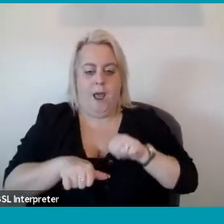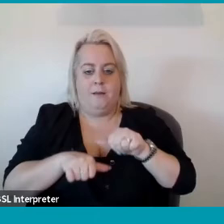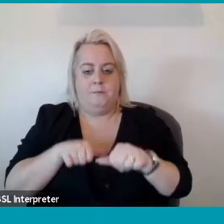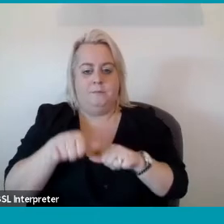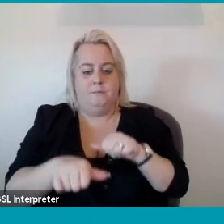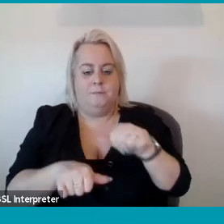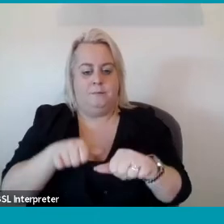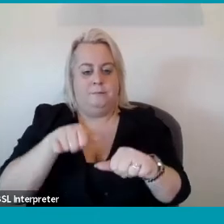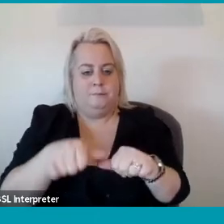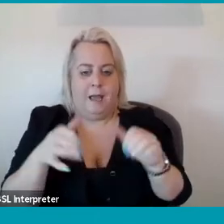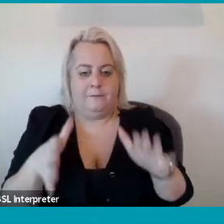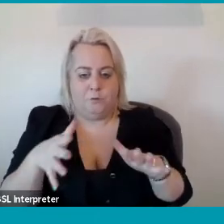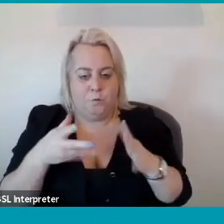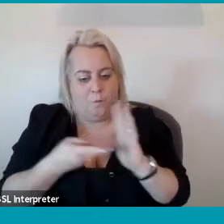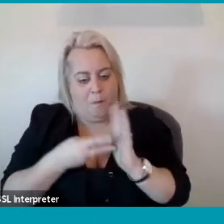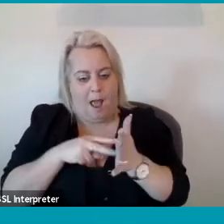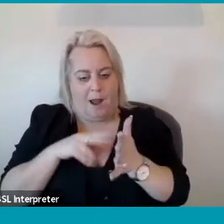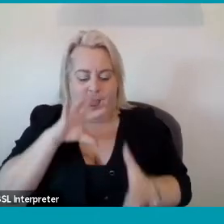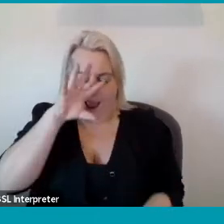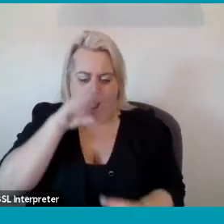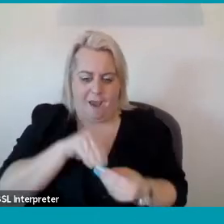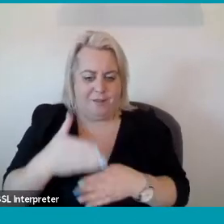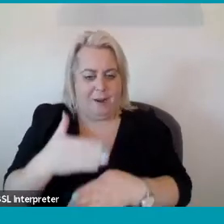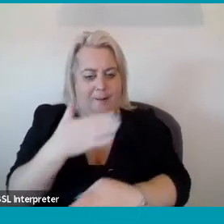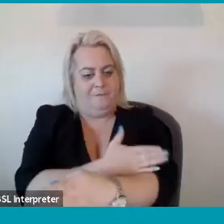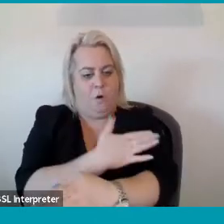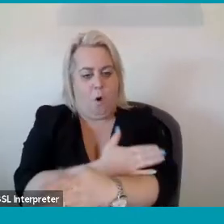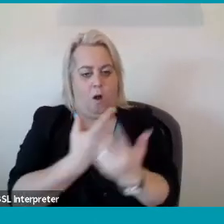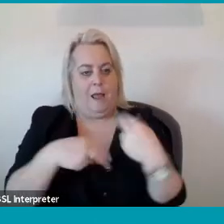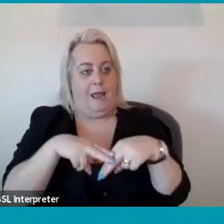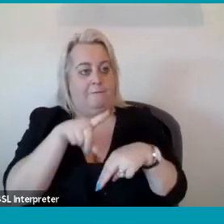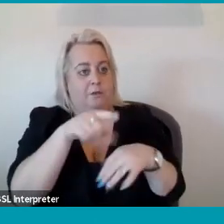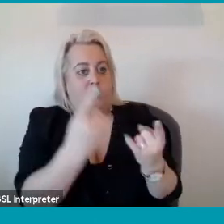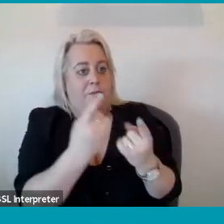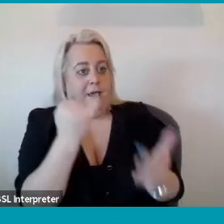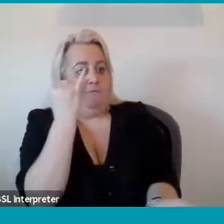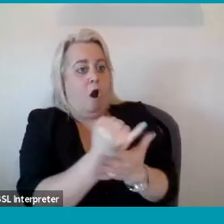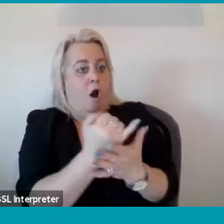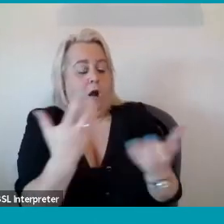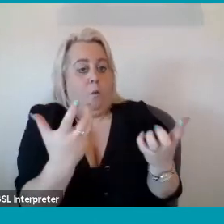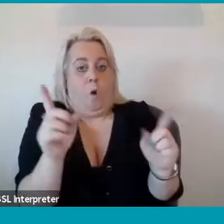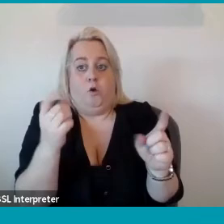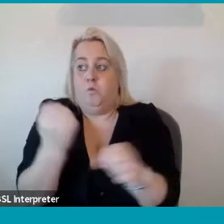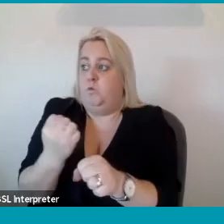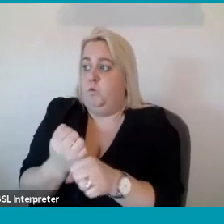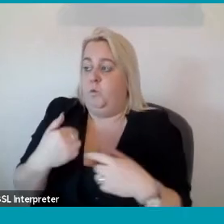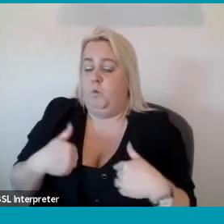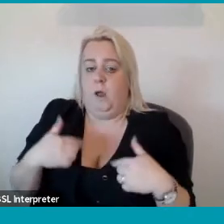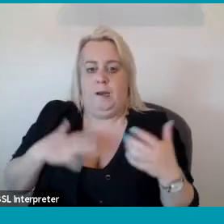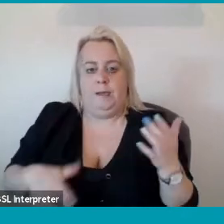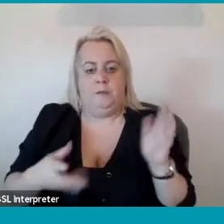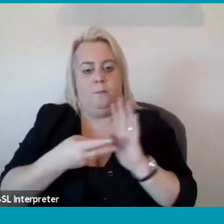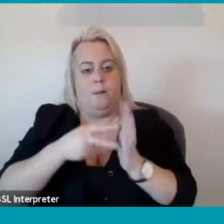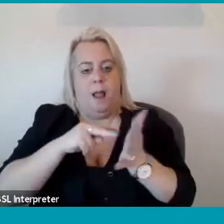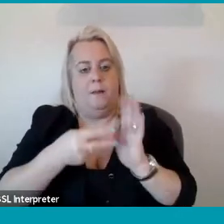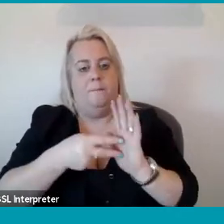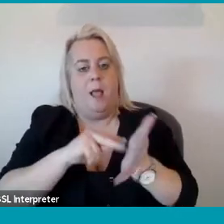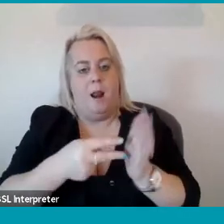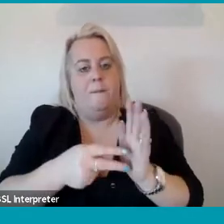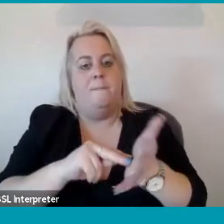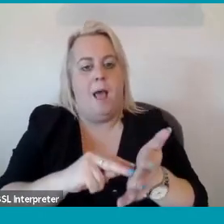this process? I've got to think about if things go wrong at each stage in this process, and I'm going to have to put in plans,